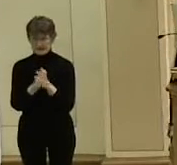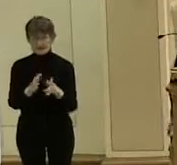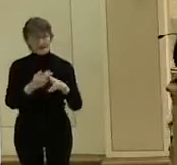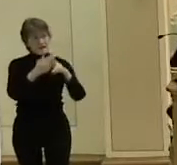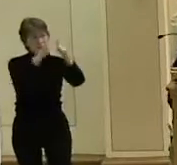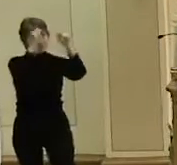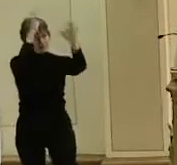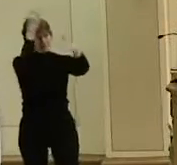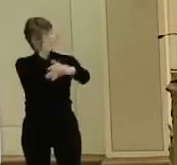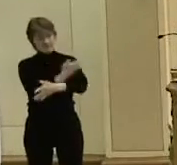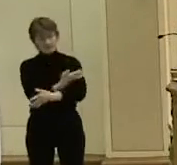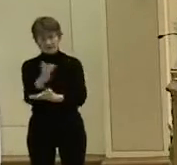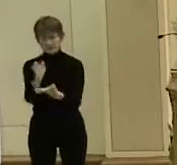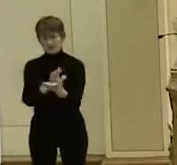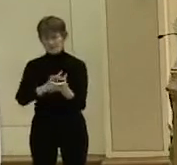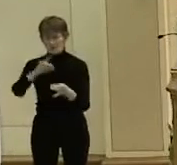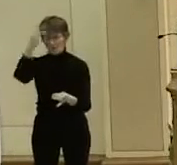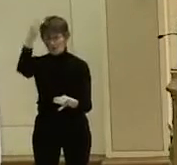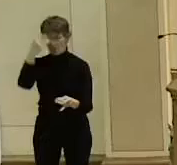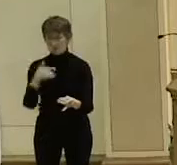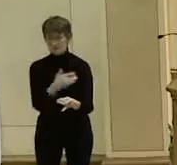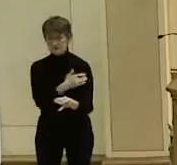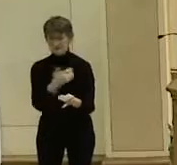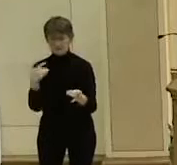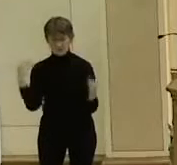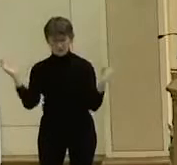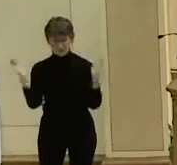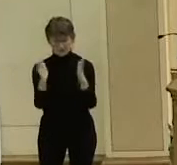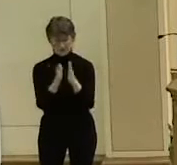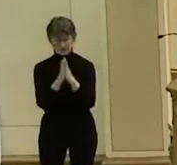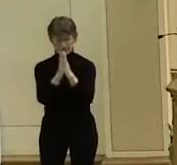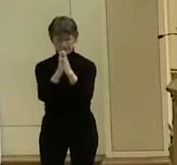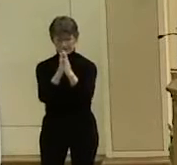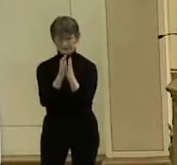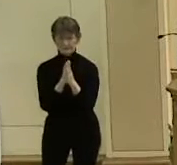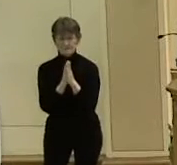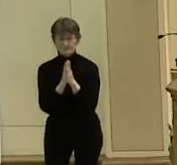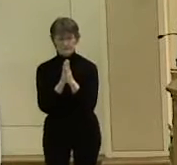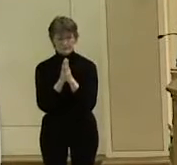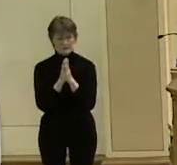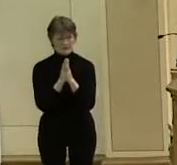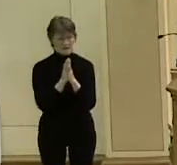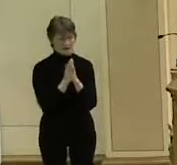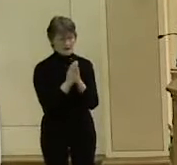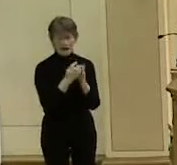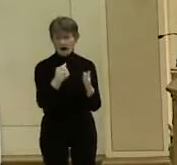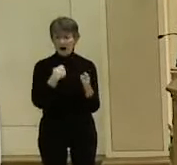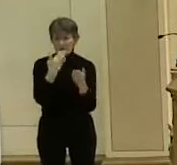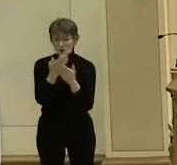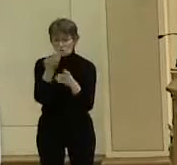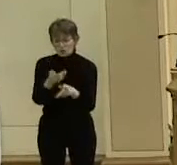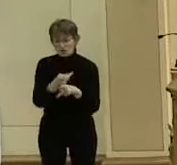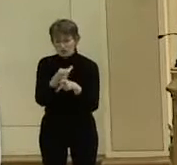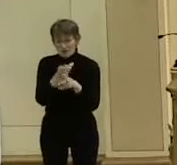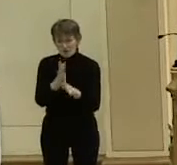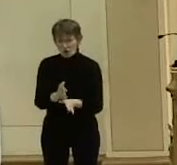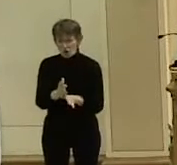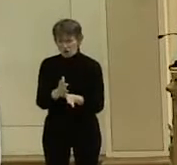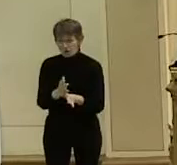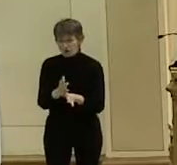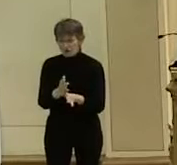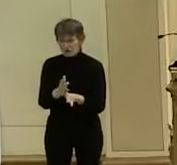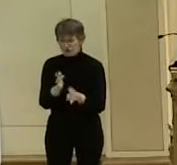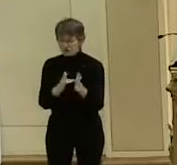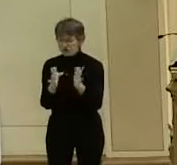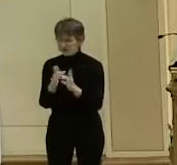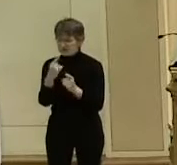In the name of the Father, and of the Son, and of the Holy Spirit. Amen. I am the good shepherd, says the Lord. I know my